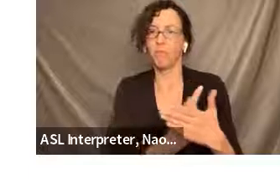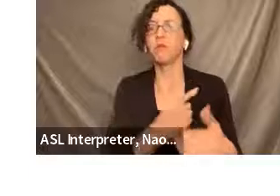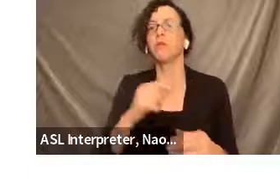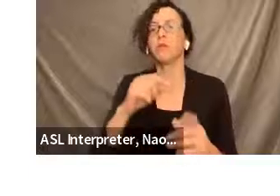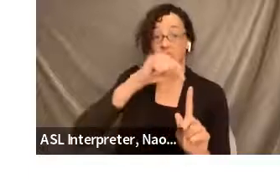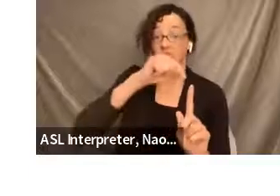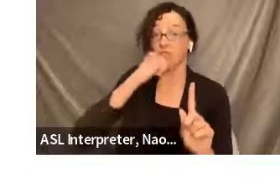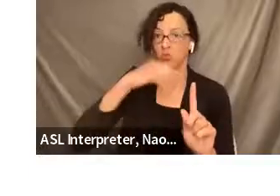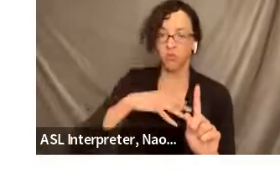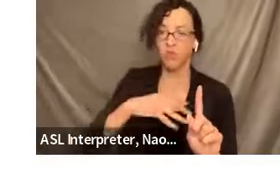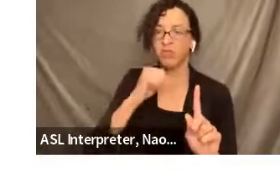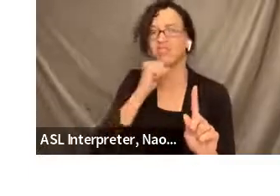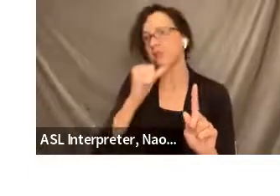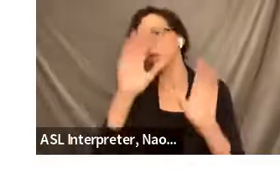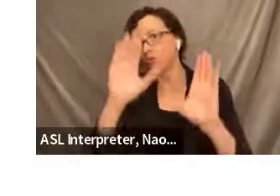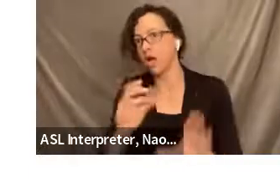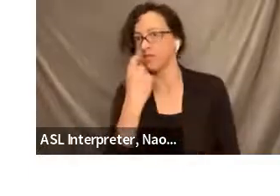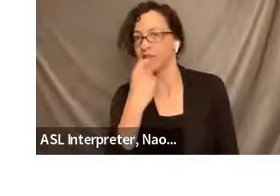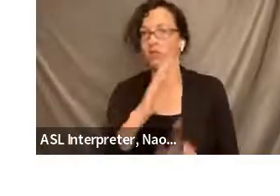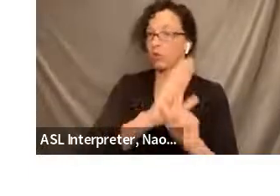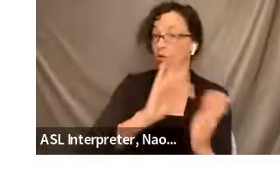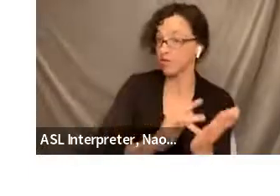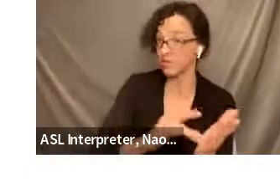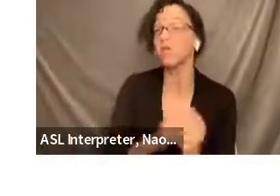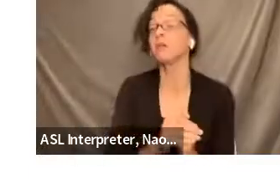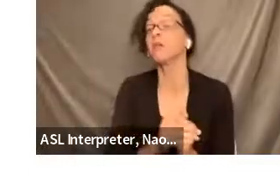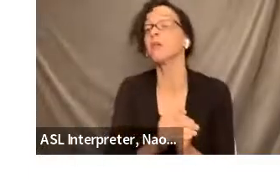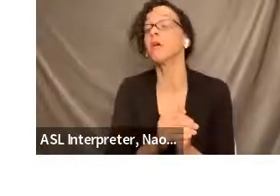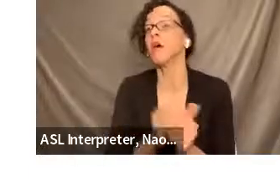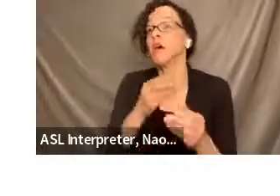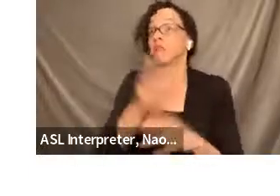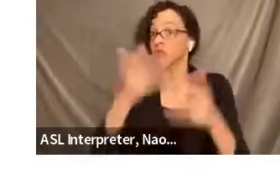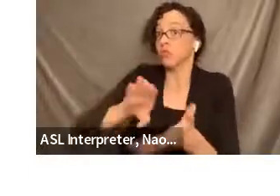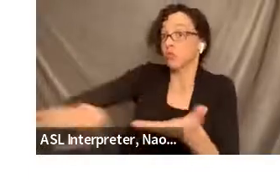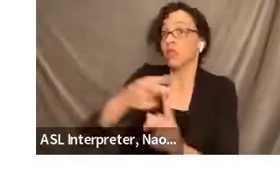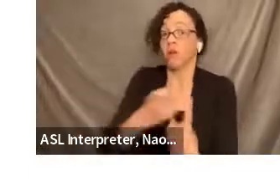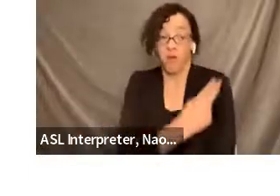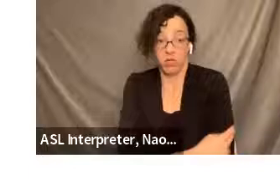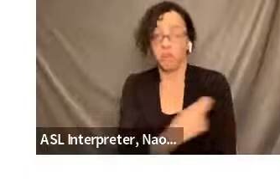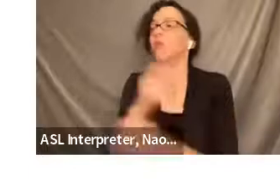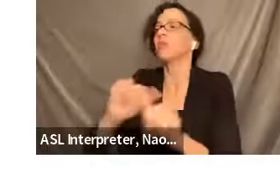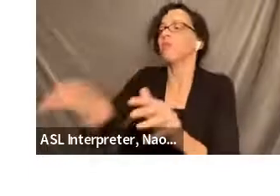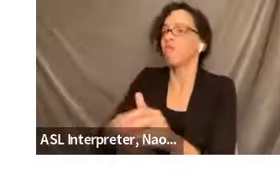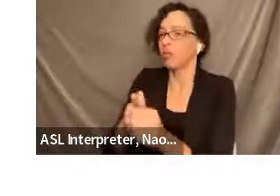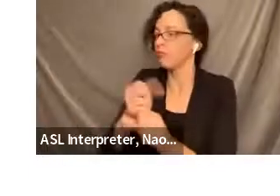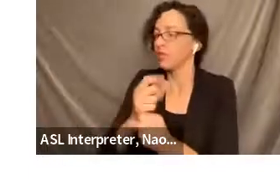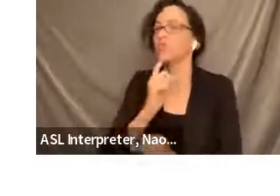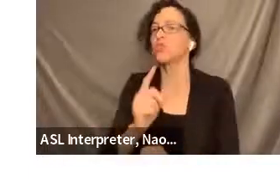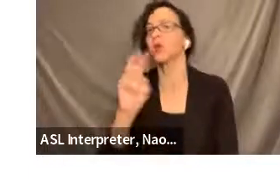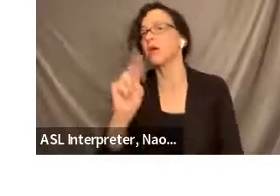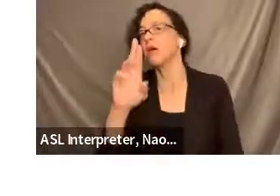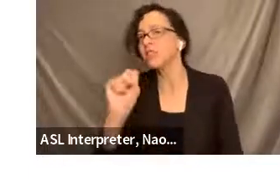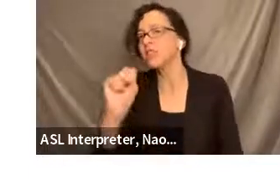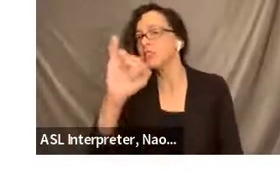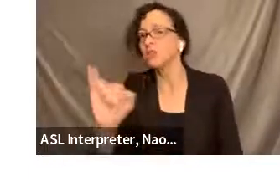from the hospital, make sure she's compliant with her medication, maybe reach out to her doctor if she feels like the dosage